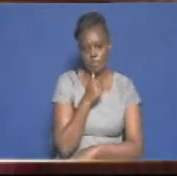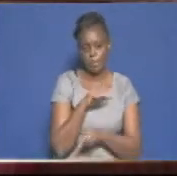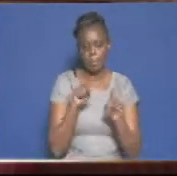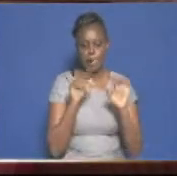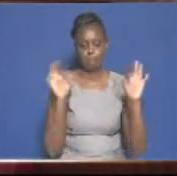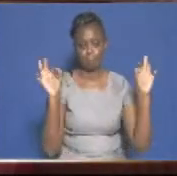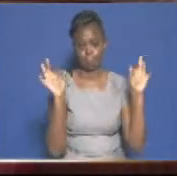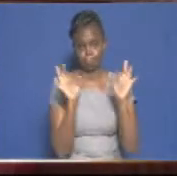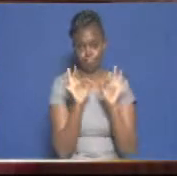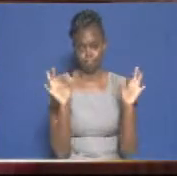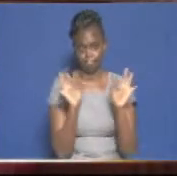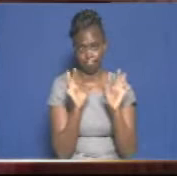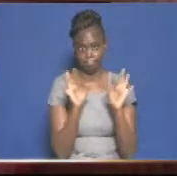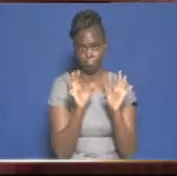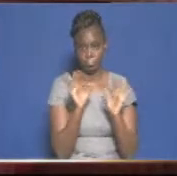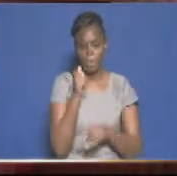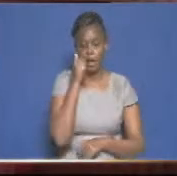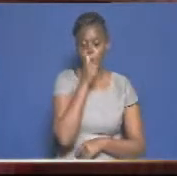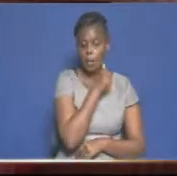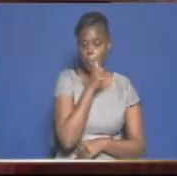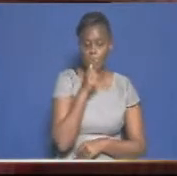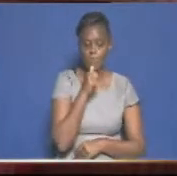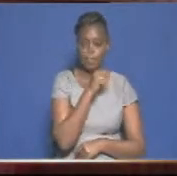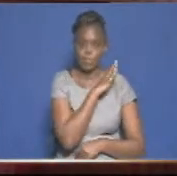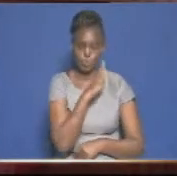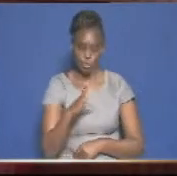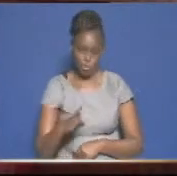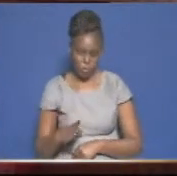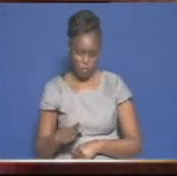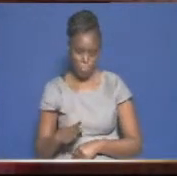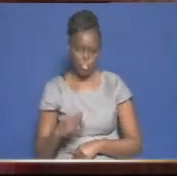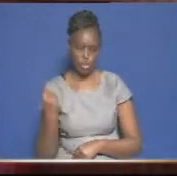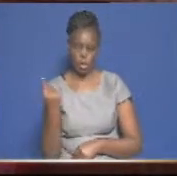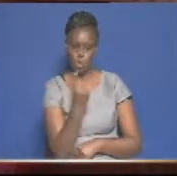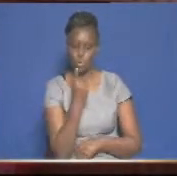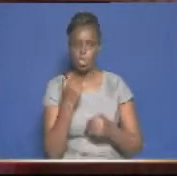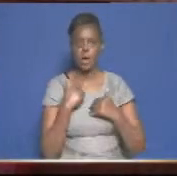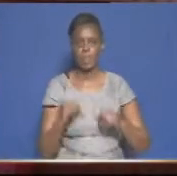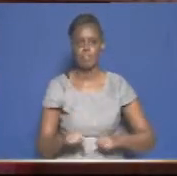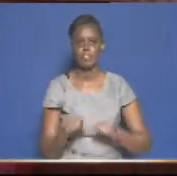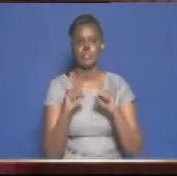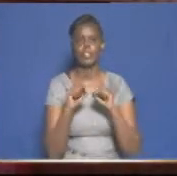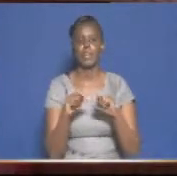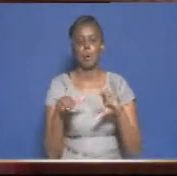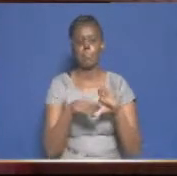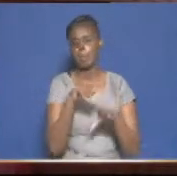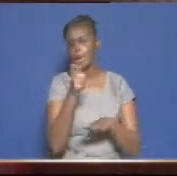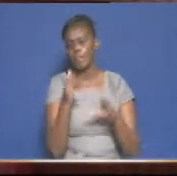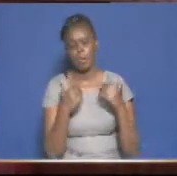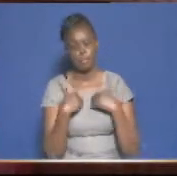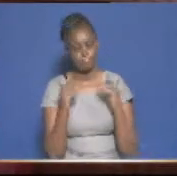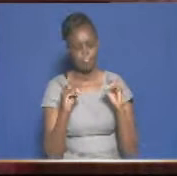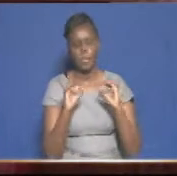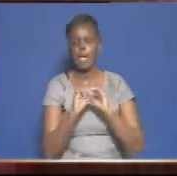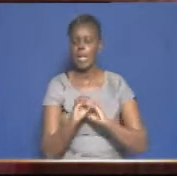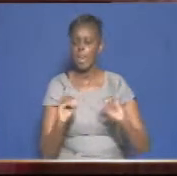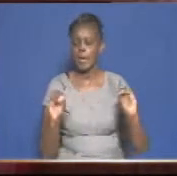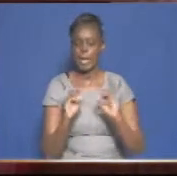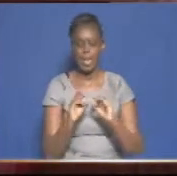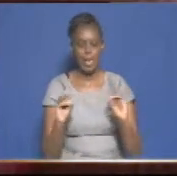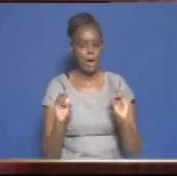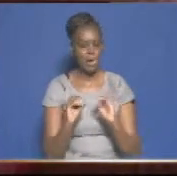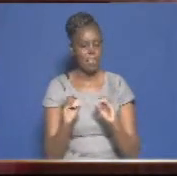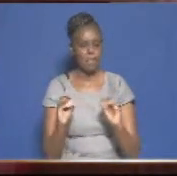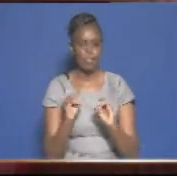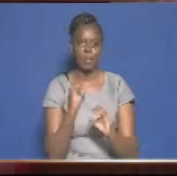Speaker, the Privatization Commission has only the chair. It does not have any other members. So nothing on that front has been